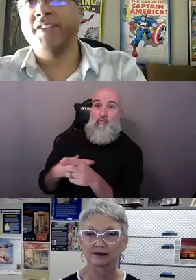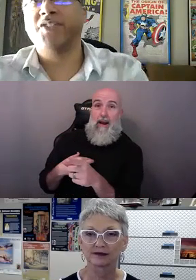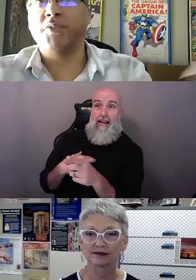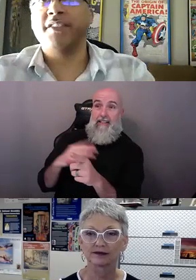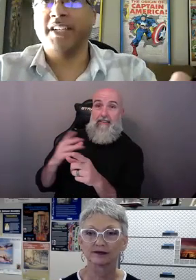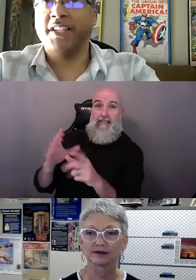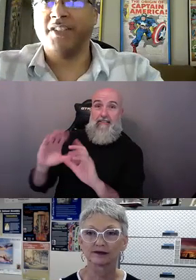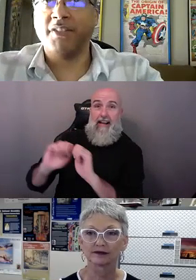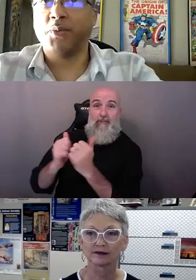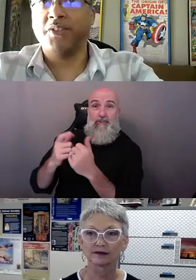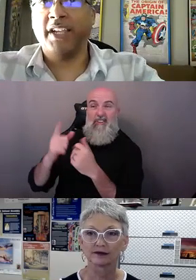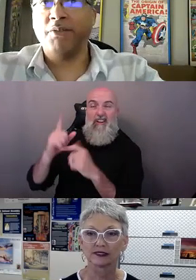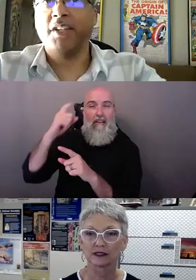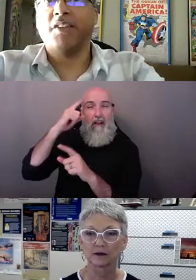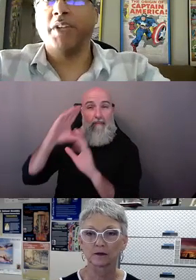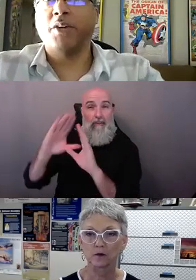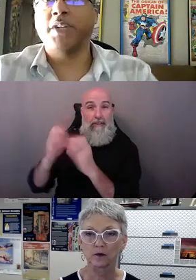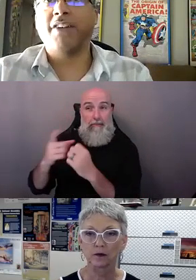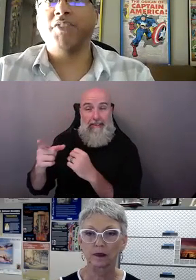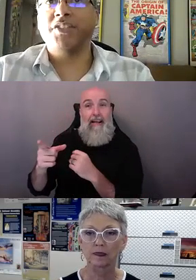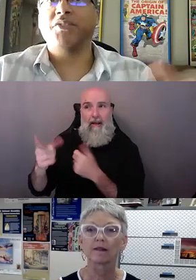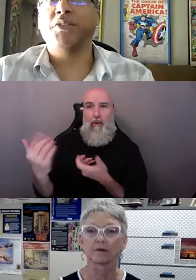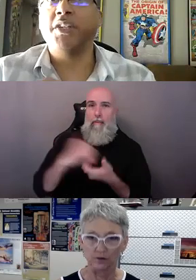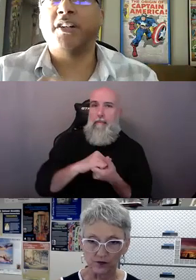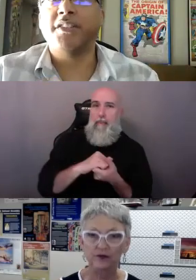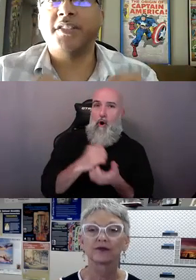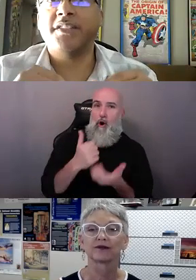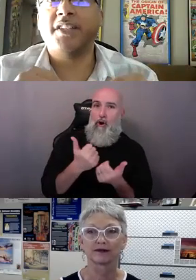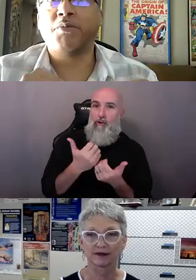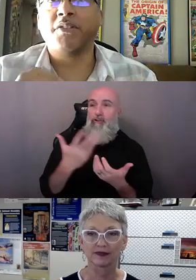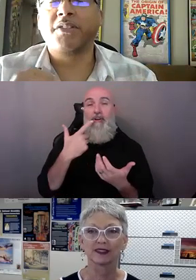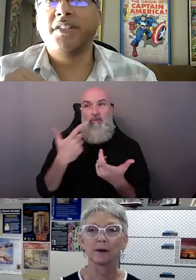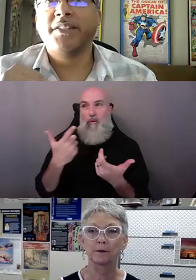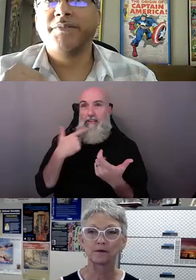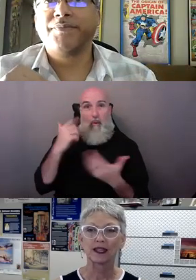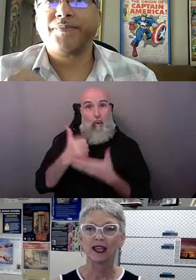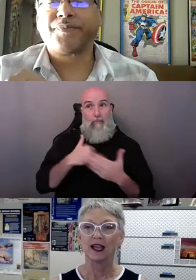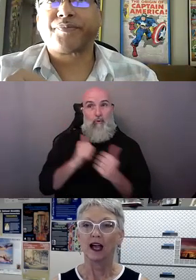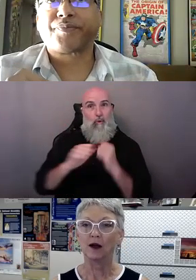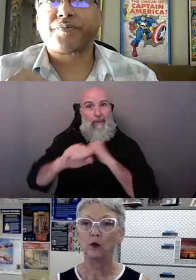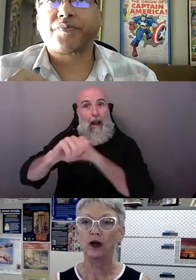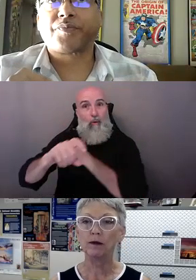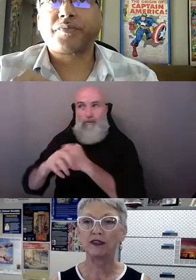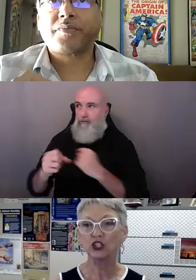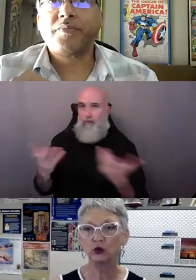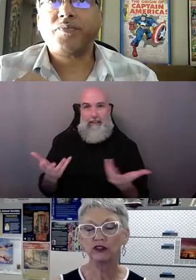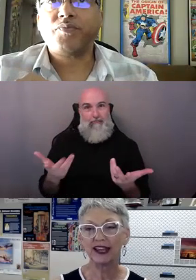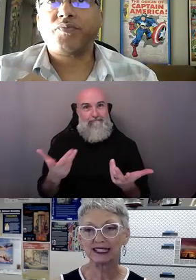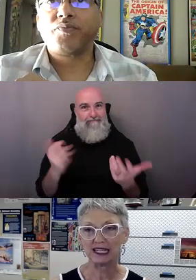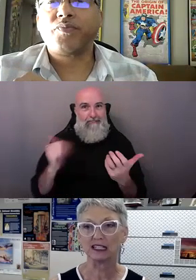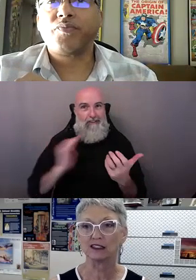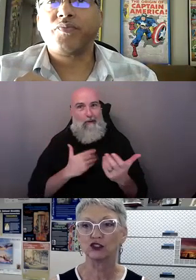part of it. So one of the things they told us was they would help with outreach. So here we are. See, that's how it works. What about the